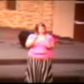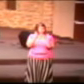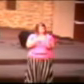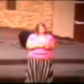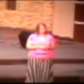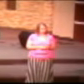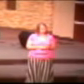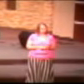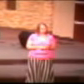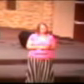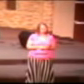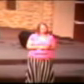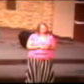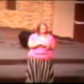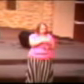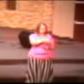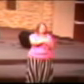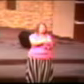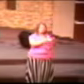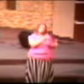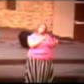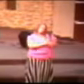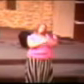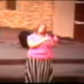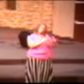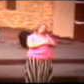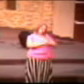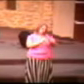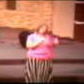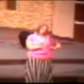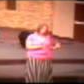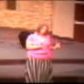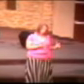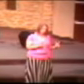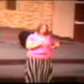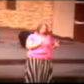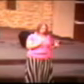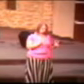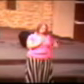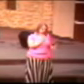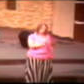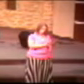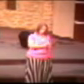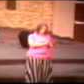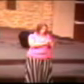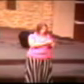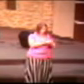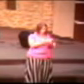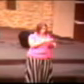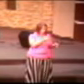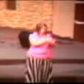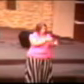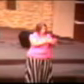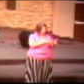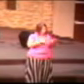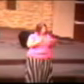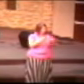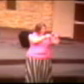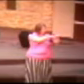These are people whose very lives depended on one another.